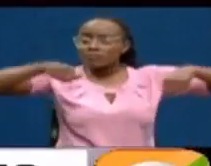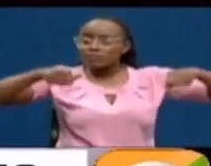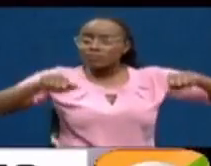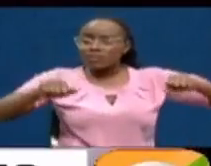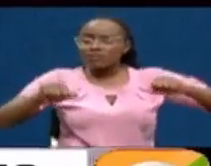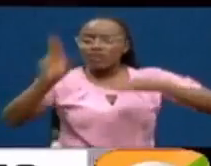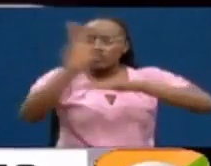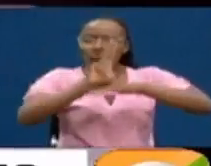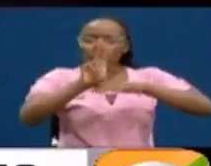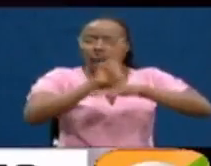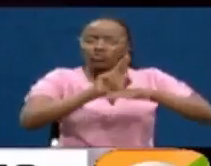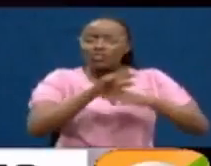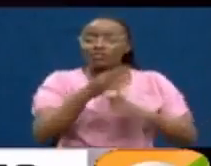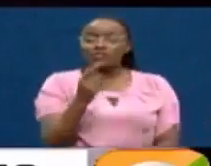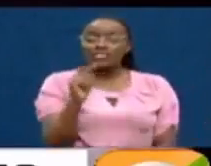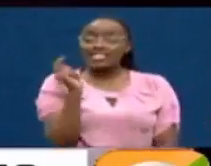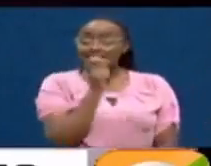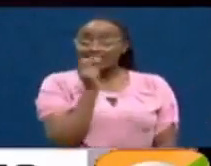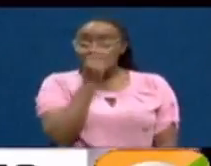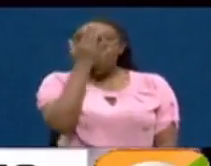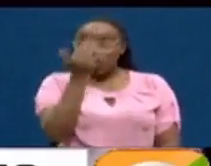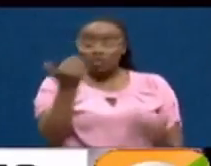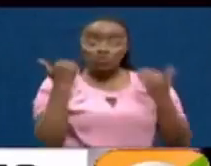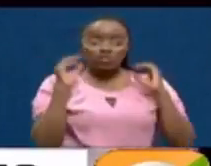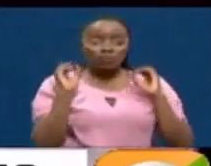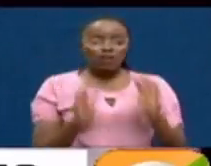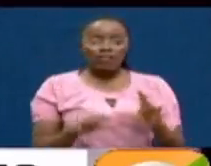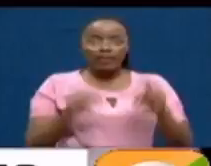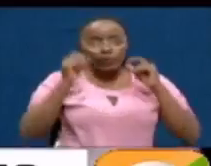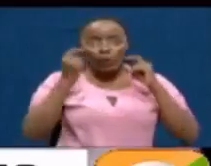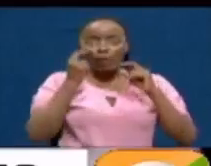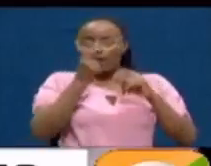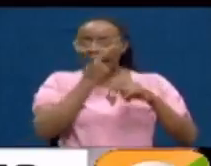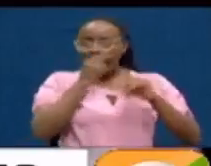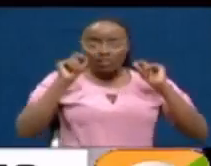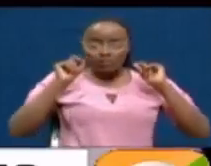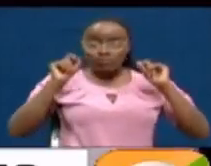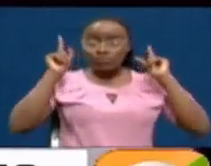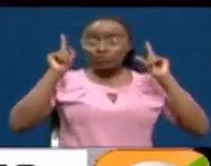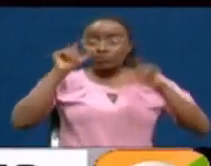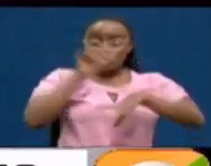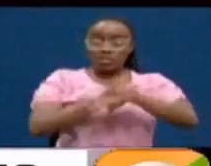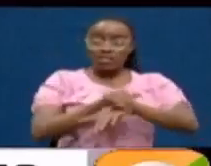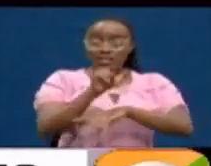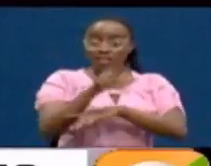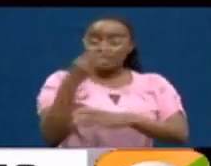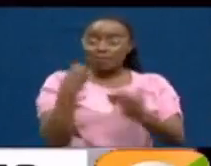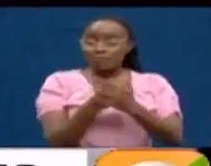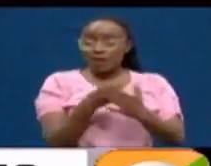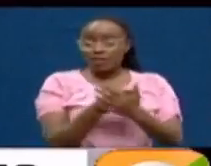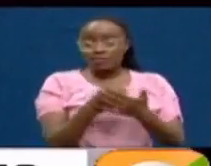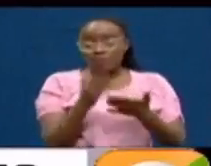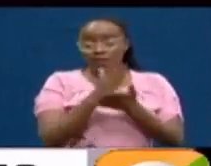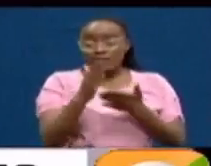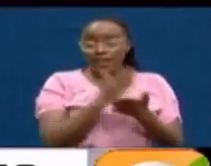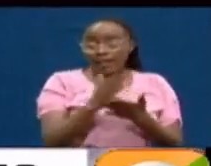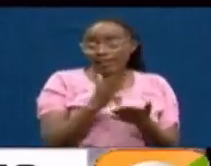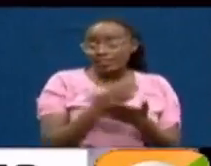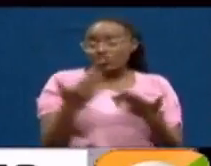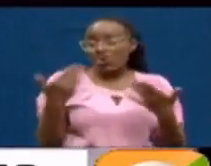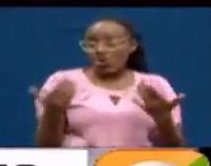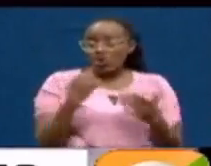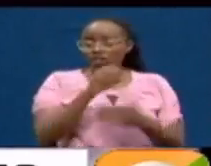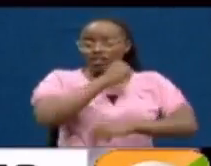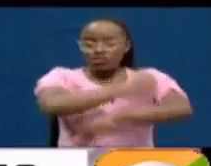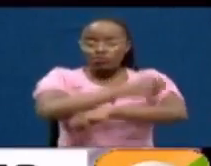inabidi atumie kitu kama muguka, ndo asilale na manage kupata hiyo pesa, hiyo za maybe rent and school fees and all